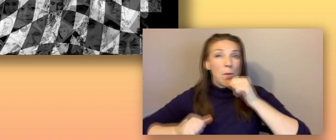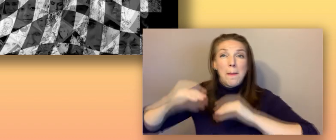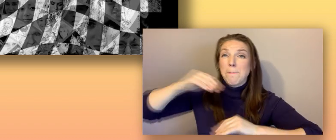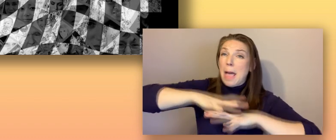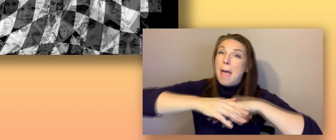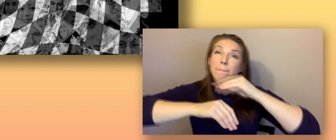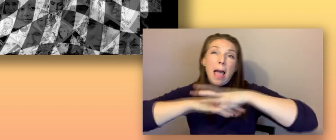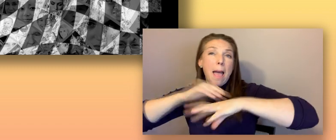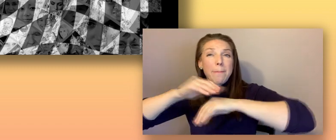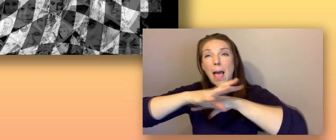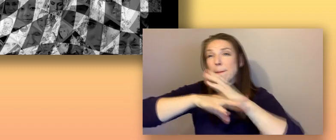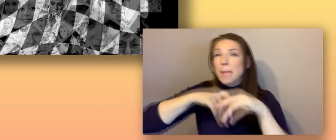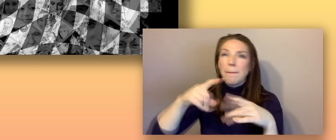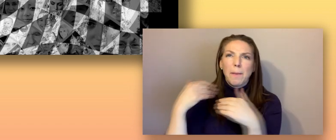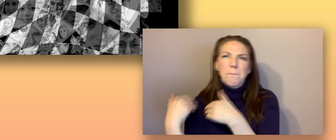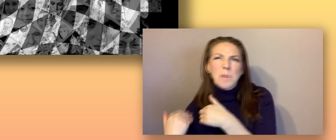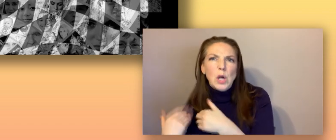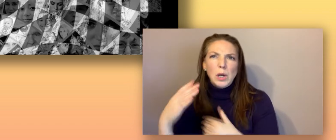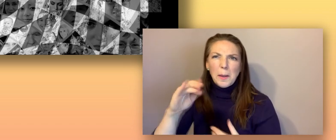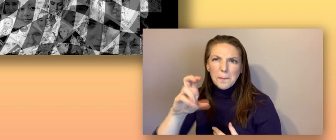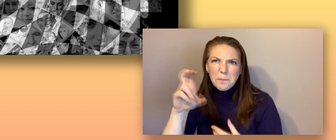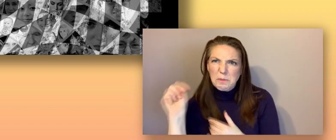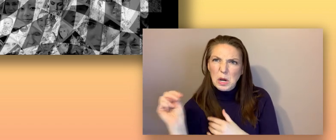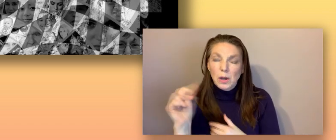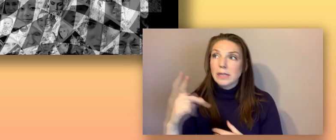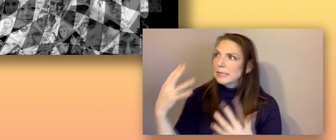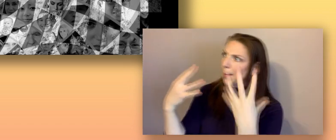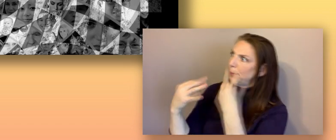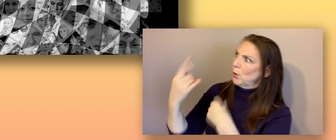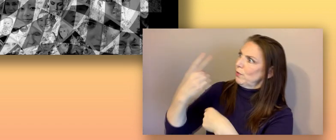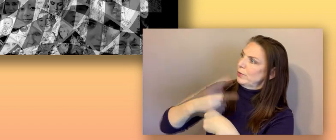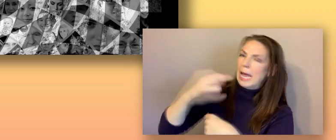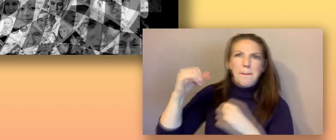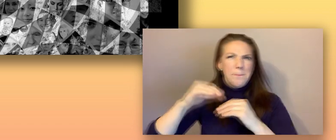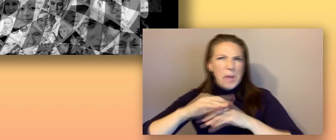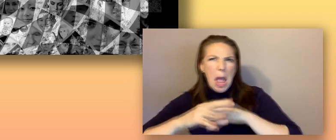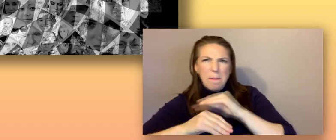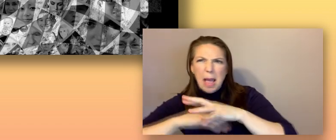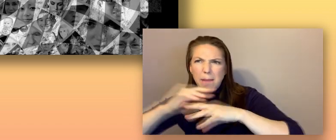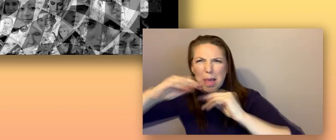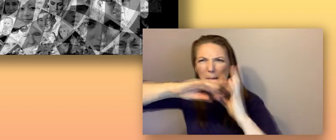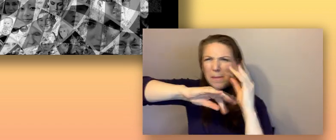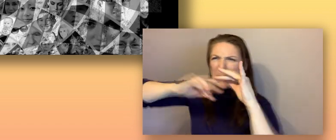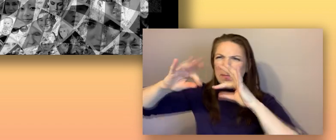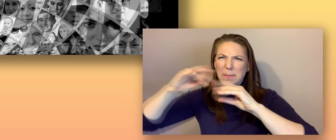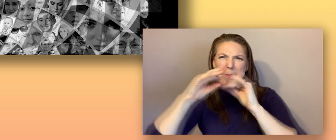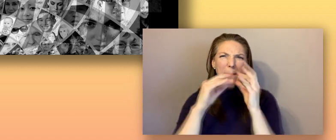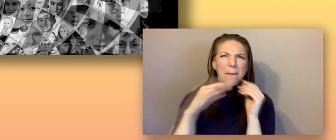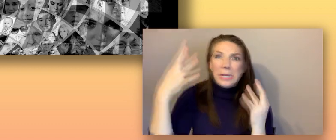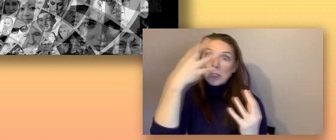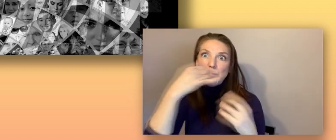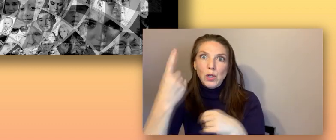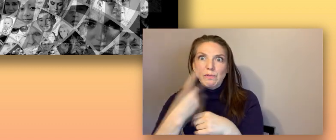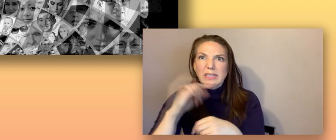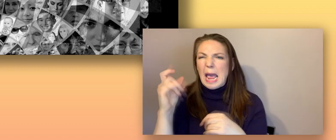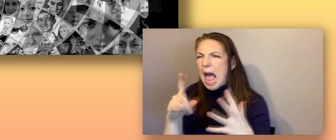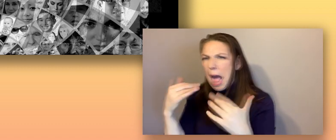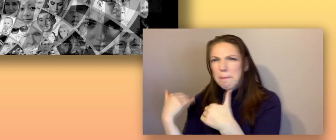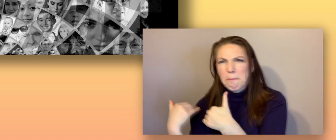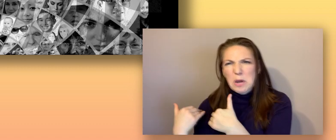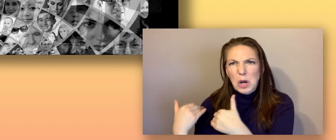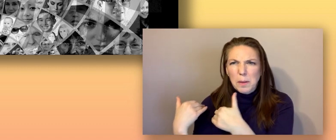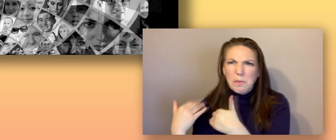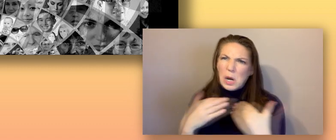a burden. A burden. Such On a beautiful day. I were a burden. If I were a burden, I could never live